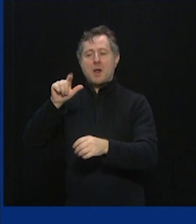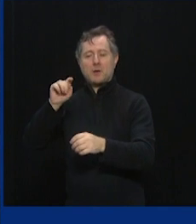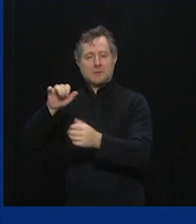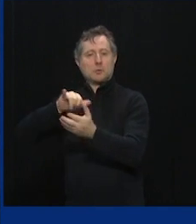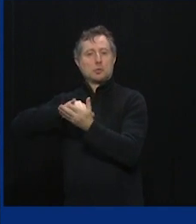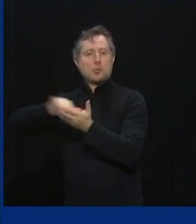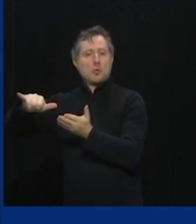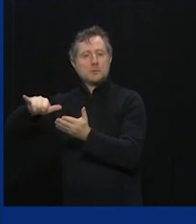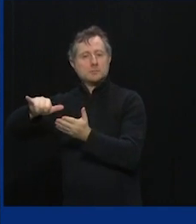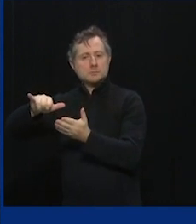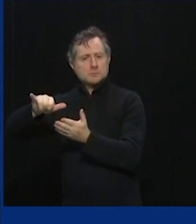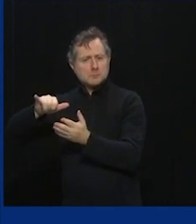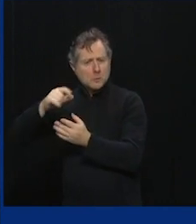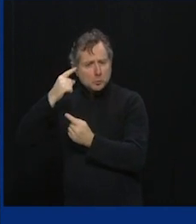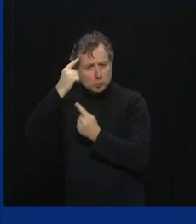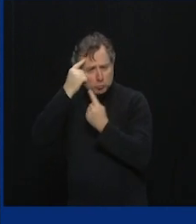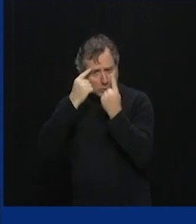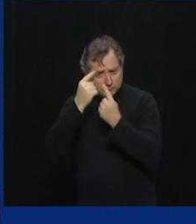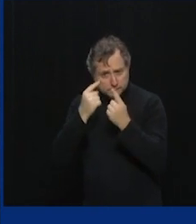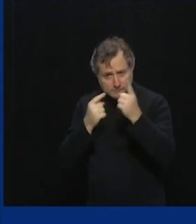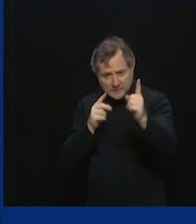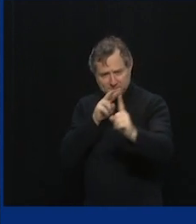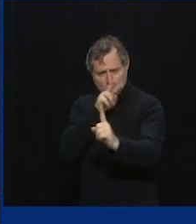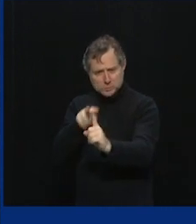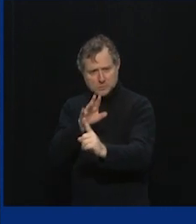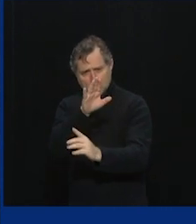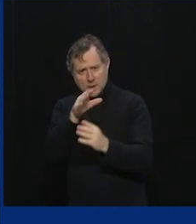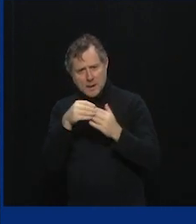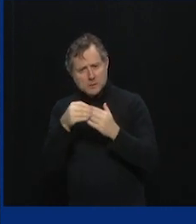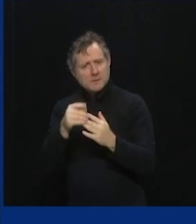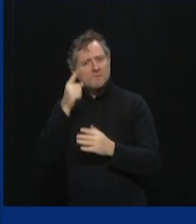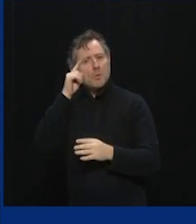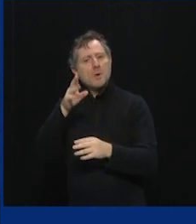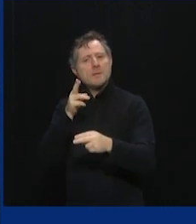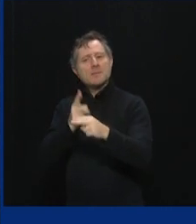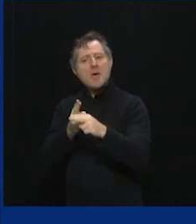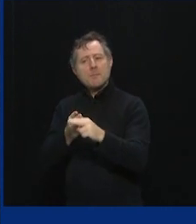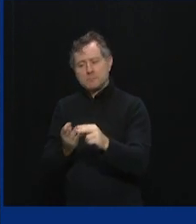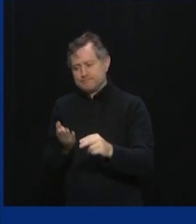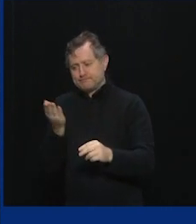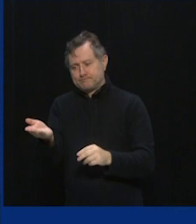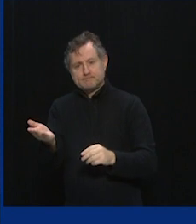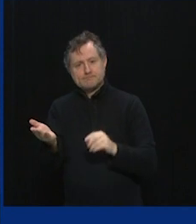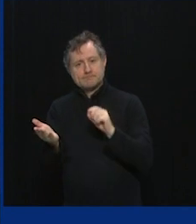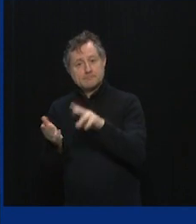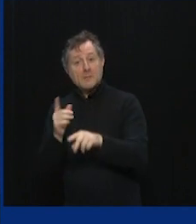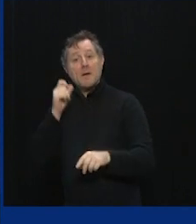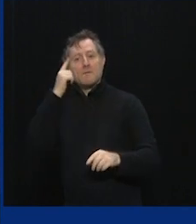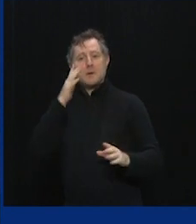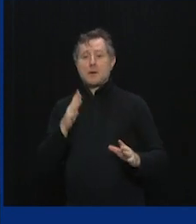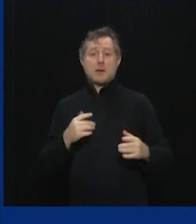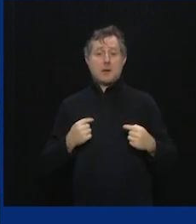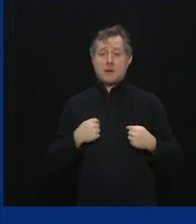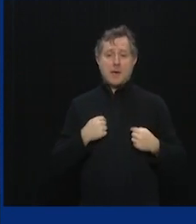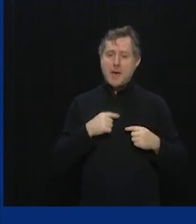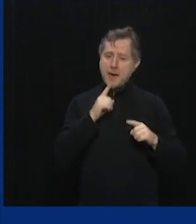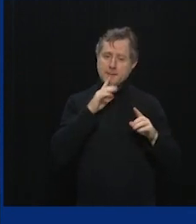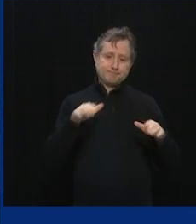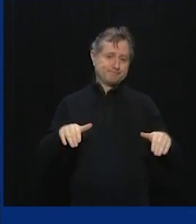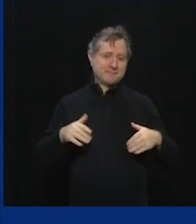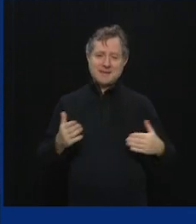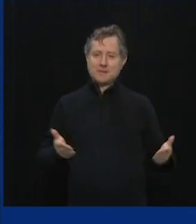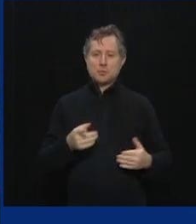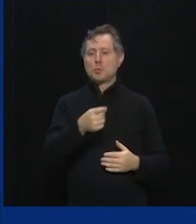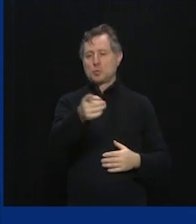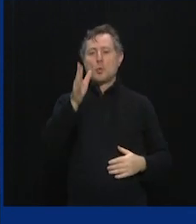to get your thoughts on where you're leaning right now towards that nomination. I won't be tipping that off here. You'll all be hearing very shortly when I have a chance to assess